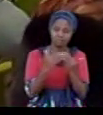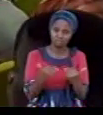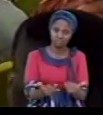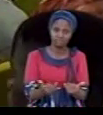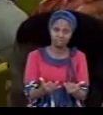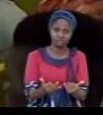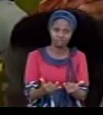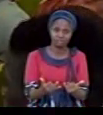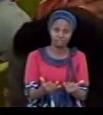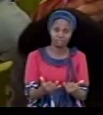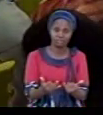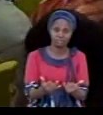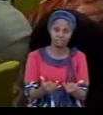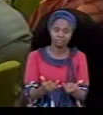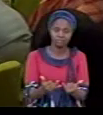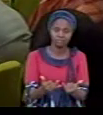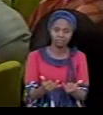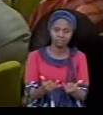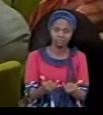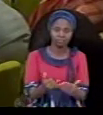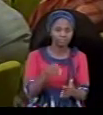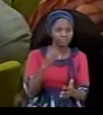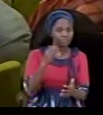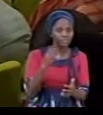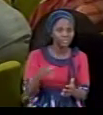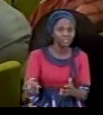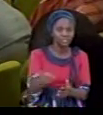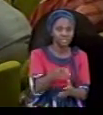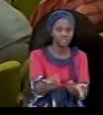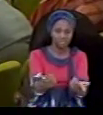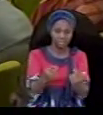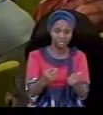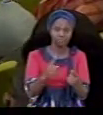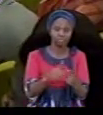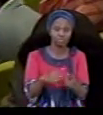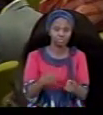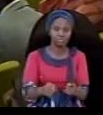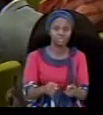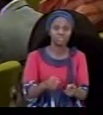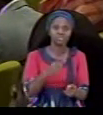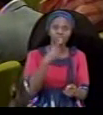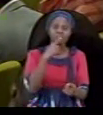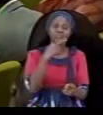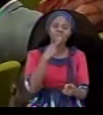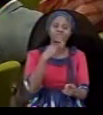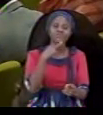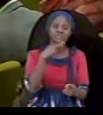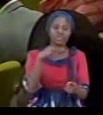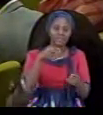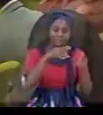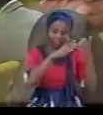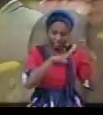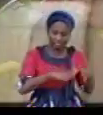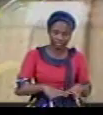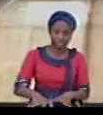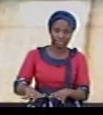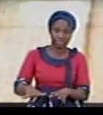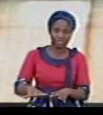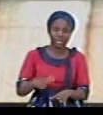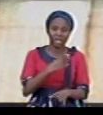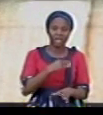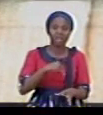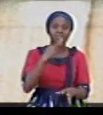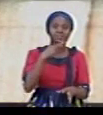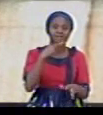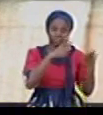Now, they came to the Red Sea. And the Red Sea was before them. And the Egyptian